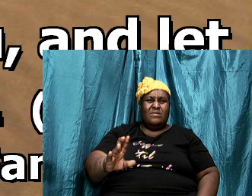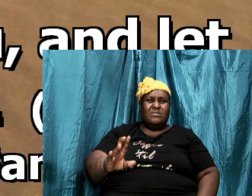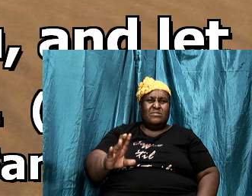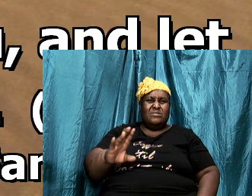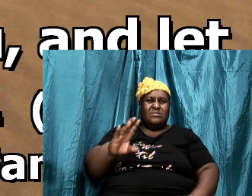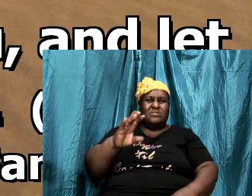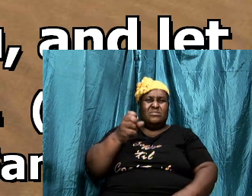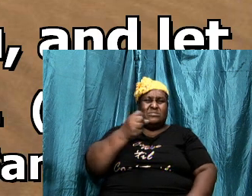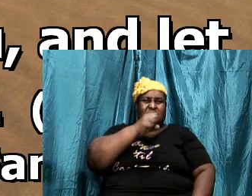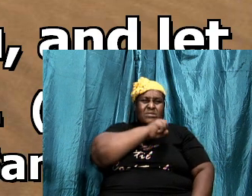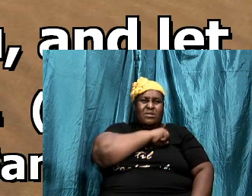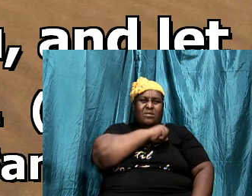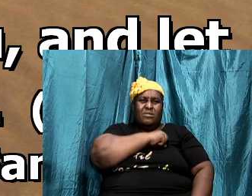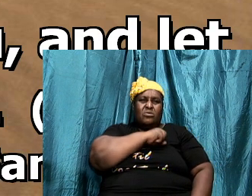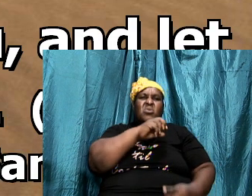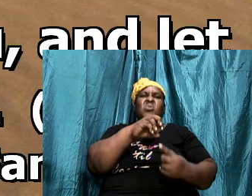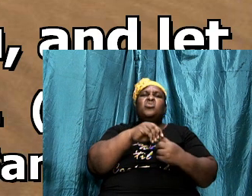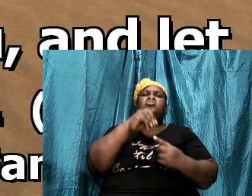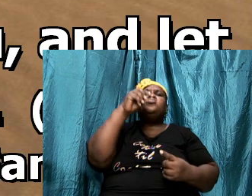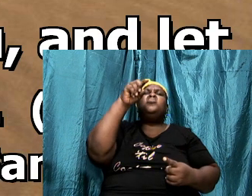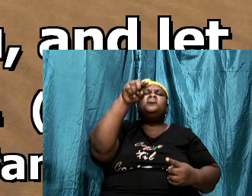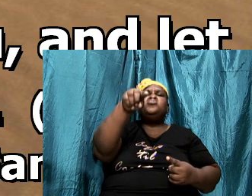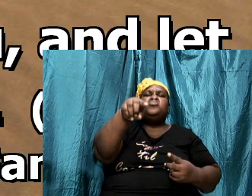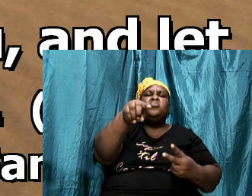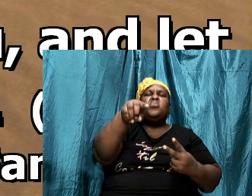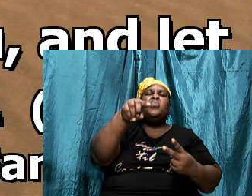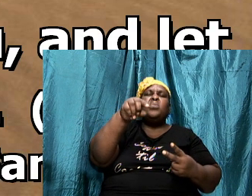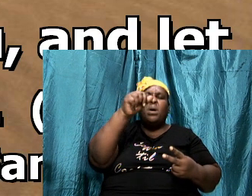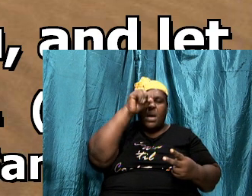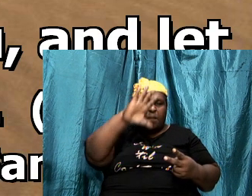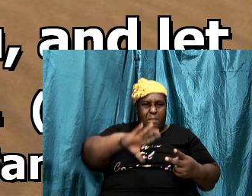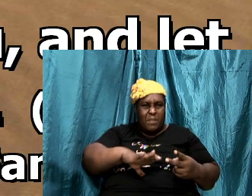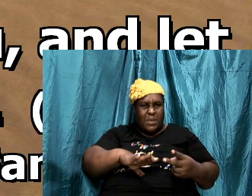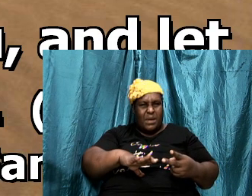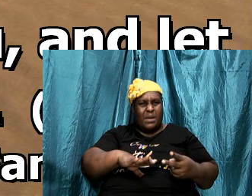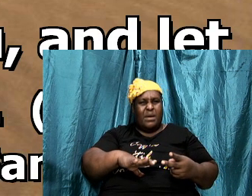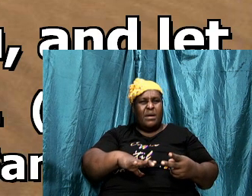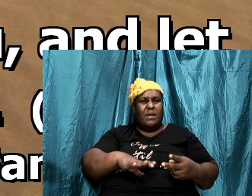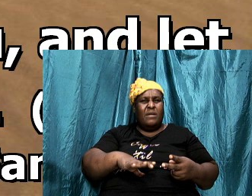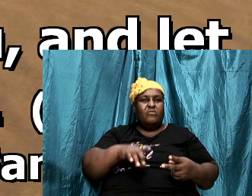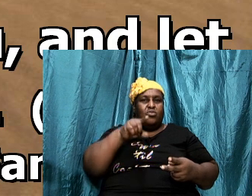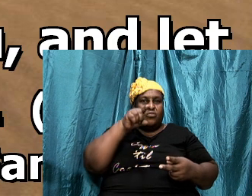for you and let him come down to me. me.